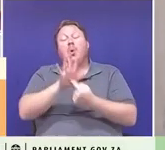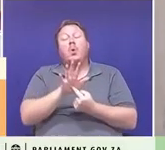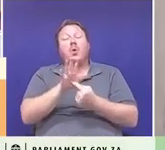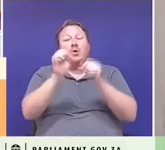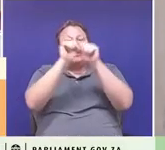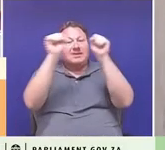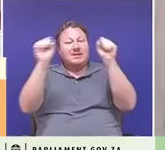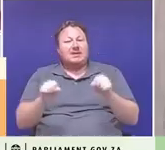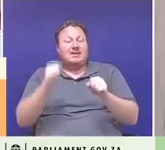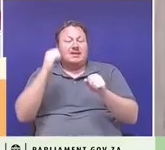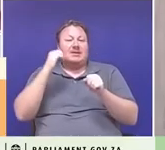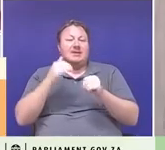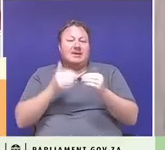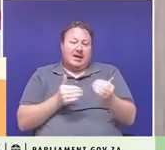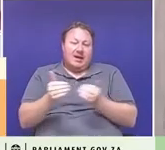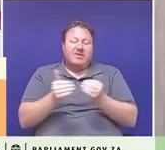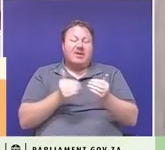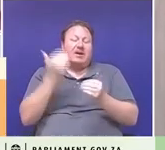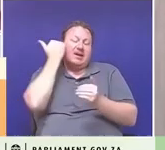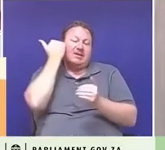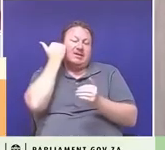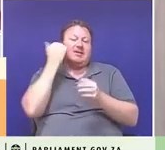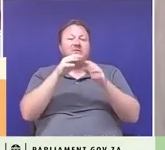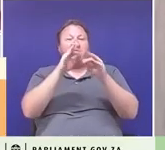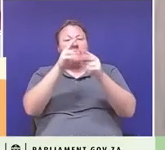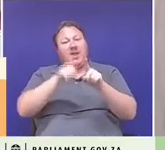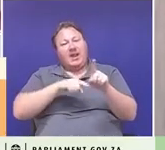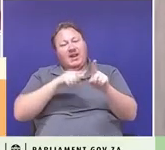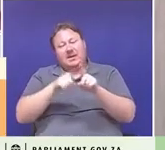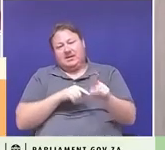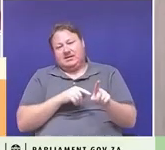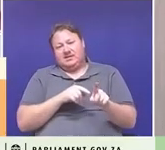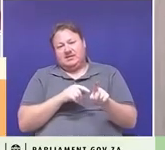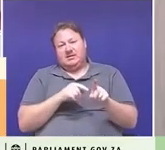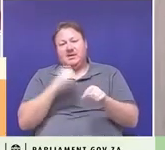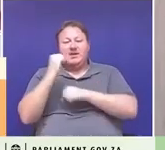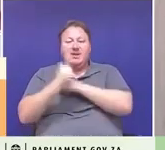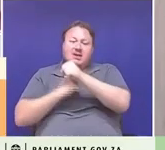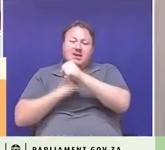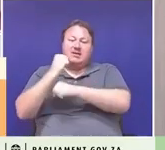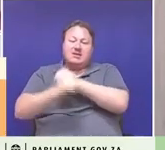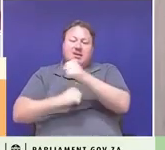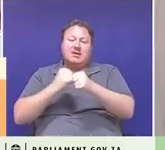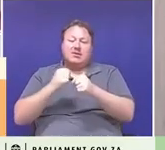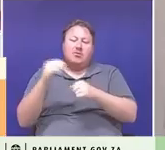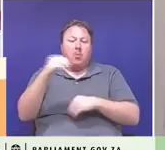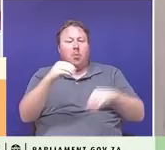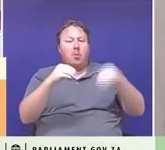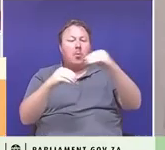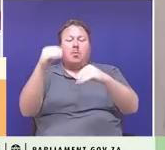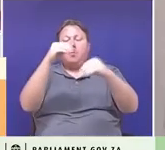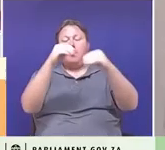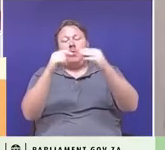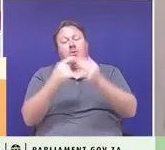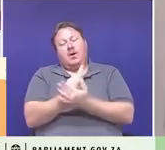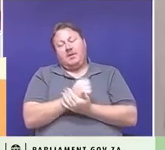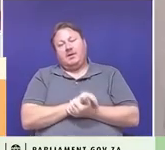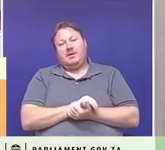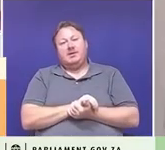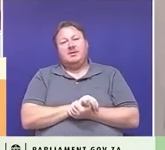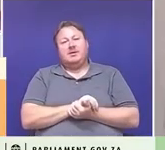have accumulated over the years. I am sure we can all agree this cannot